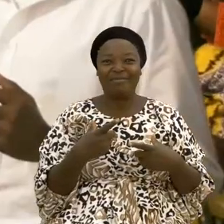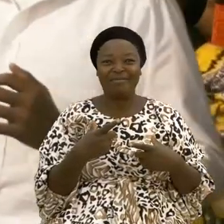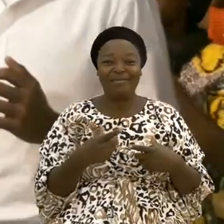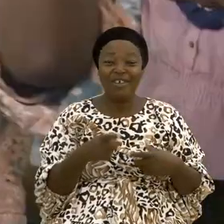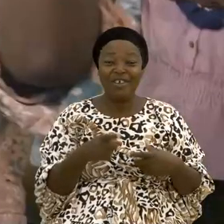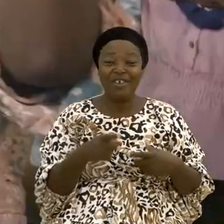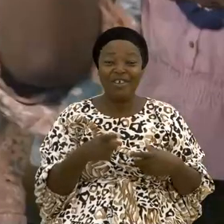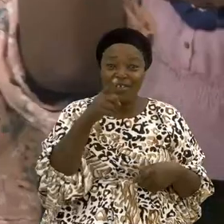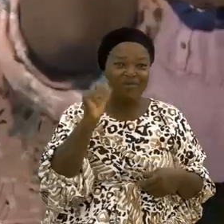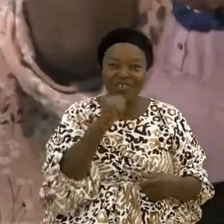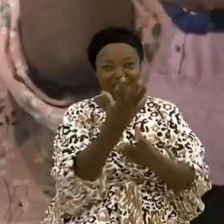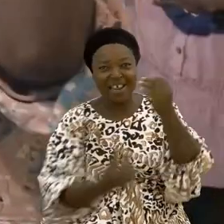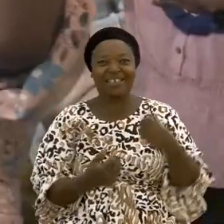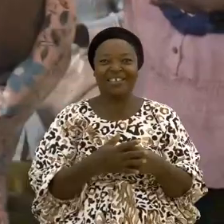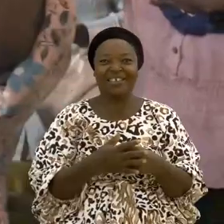You will not lack.